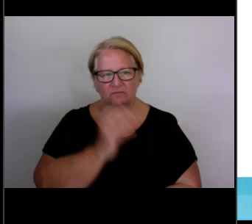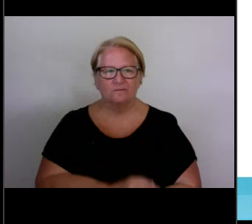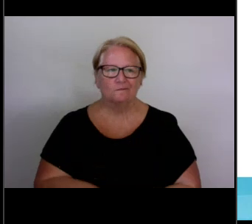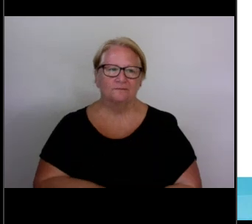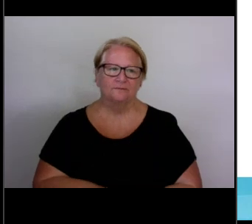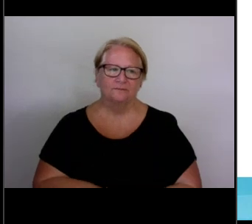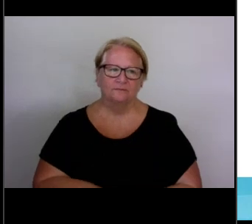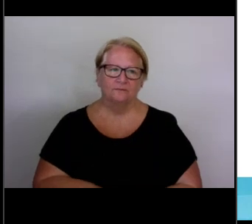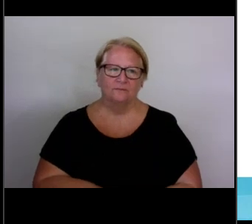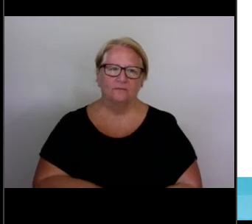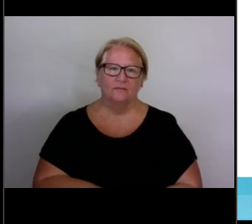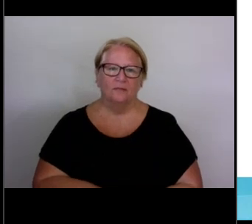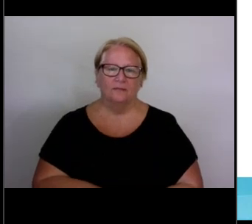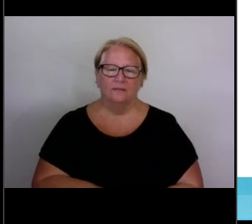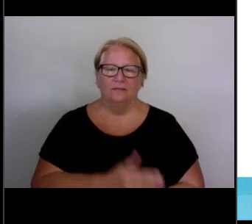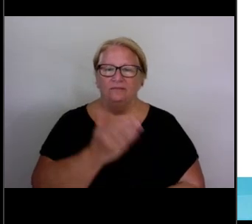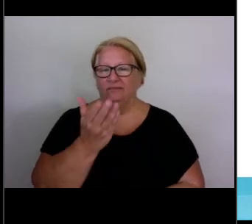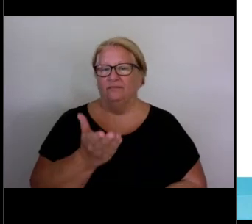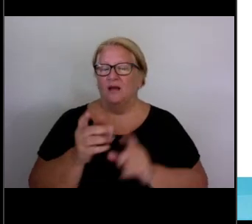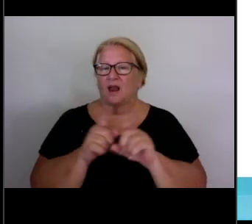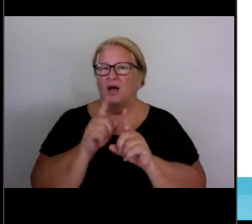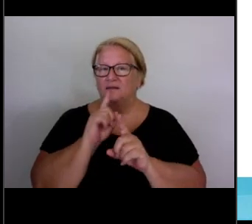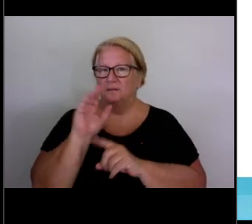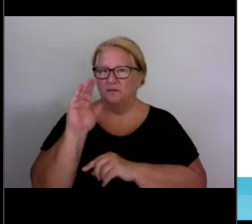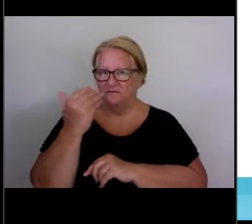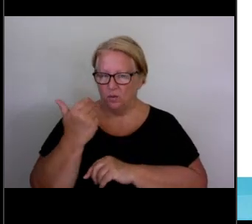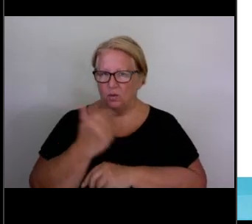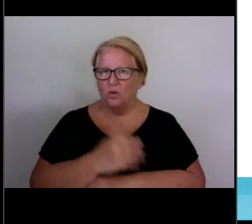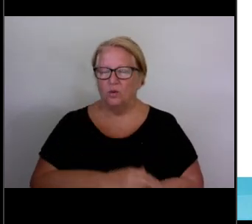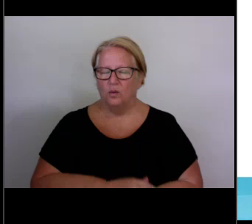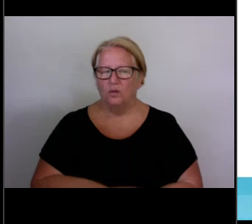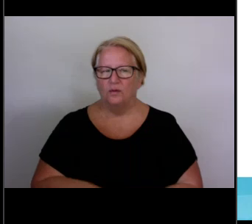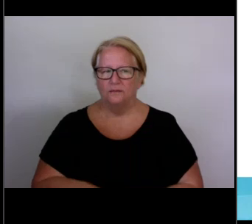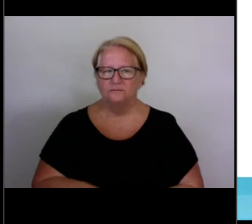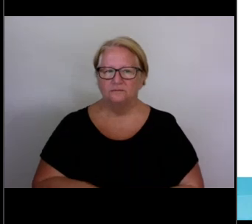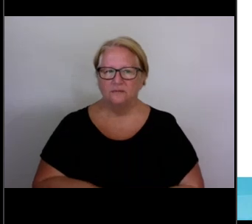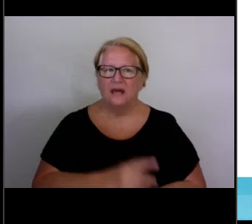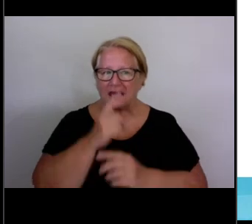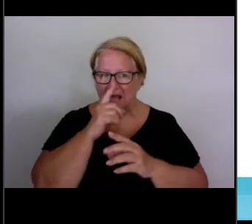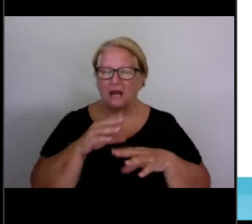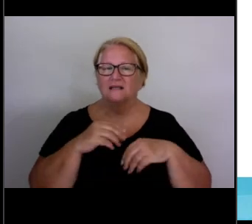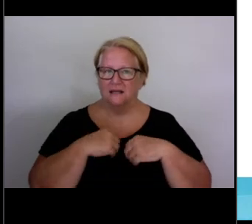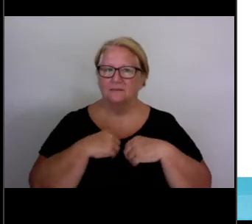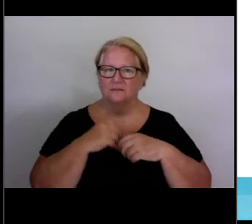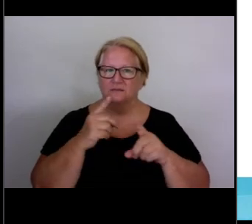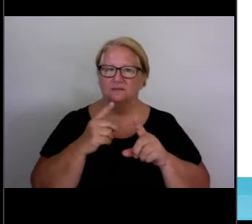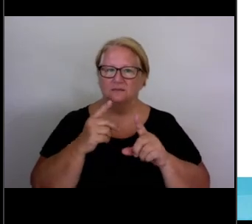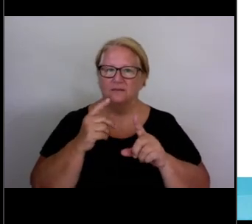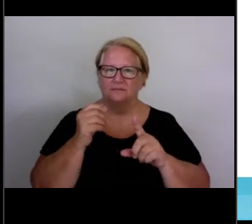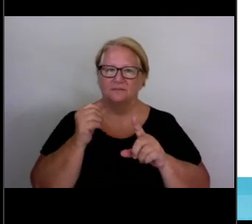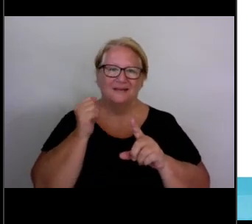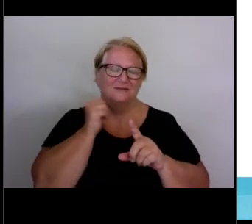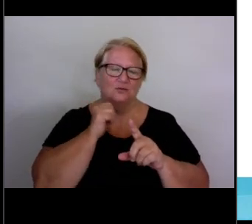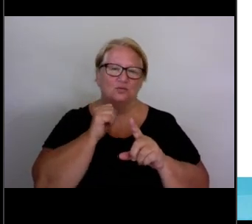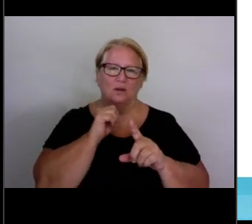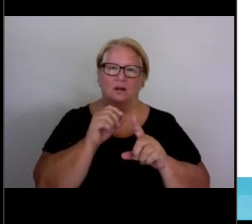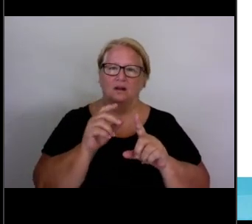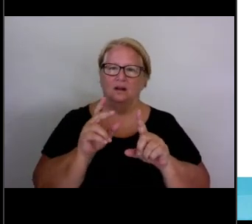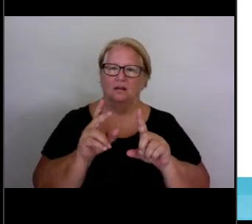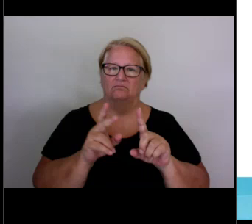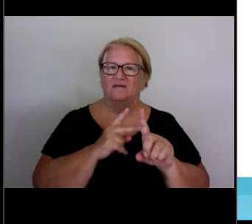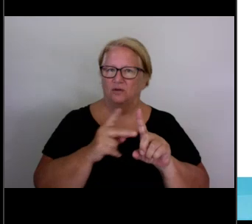Catherine. So as I mentioned before, we can accept sexualised violence, domestic violence,